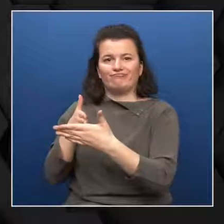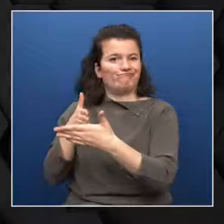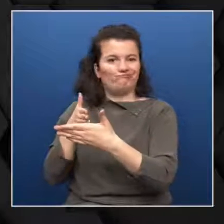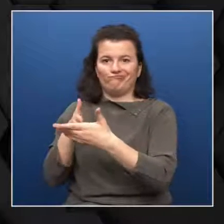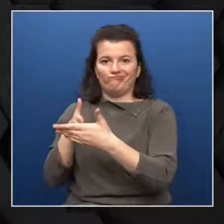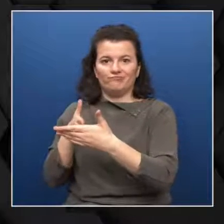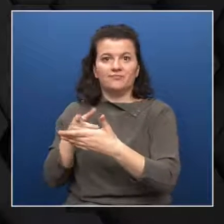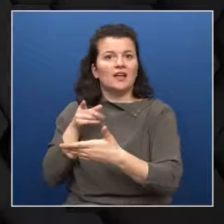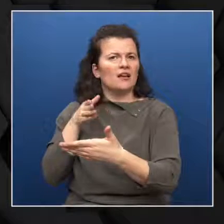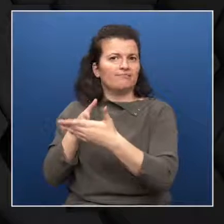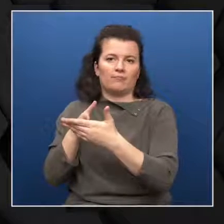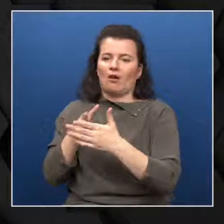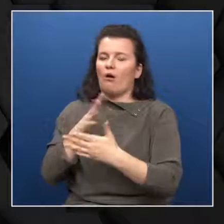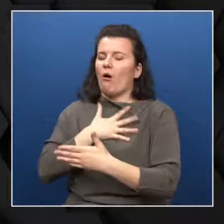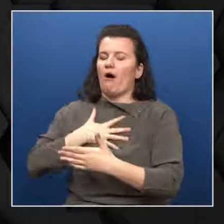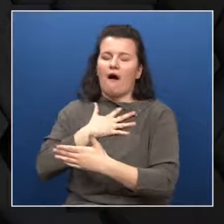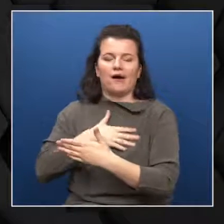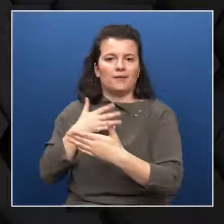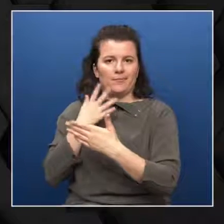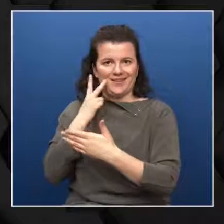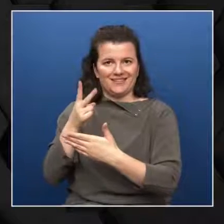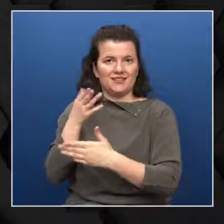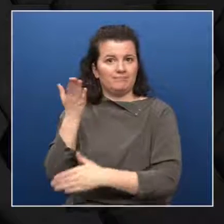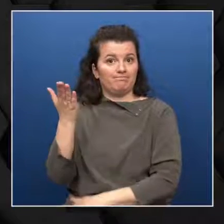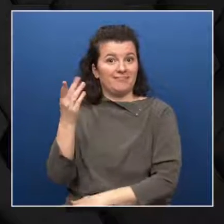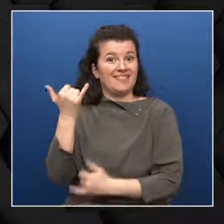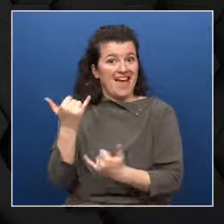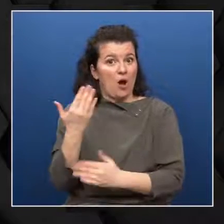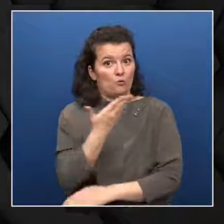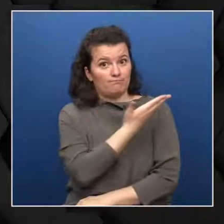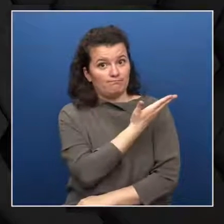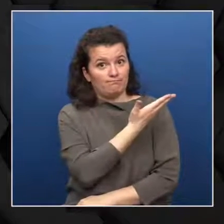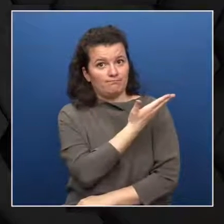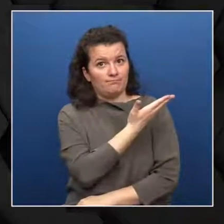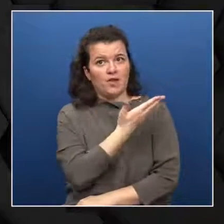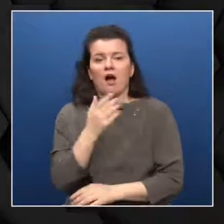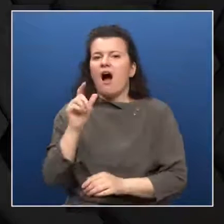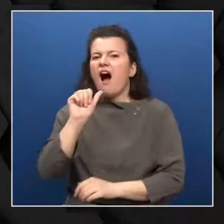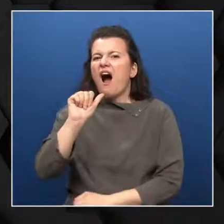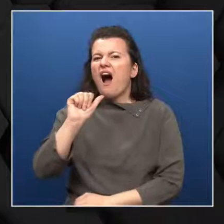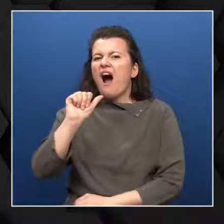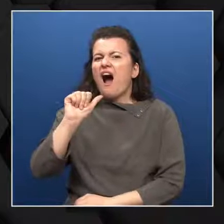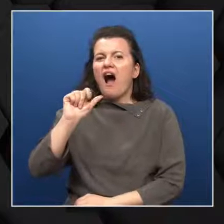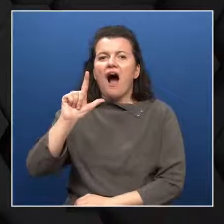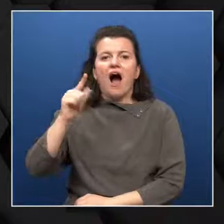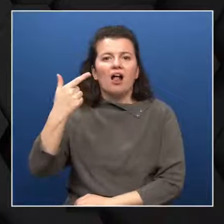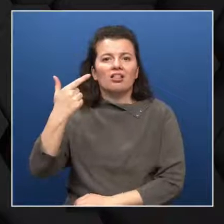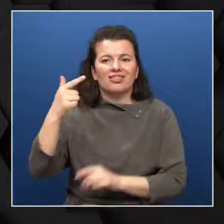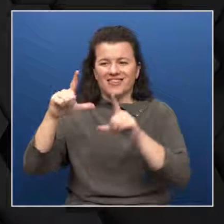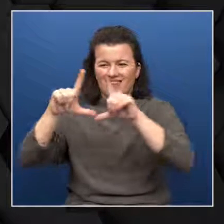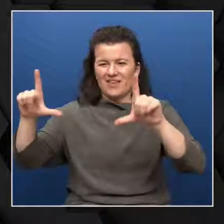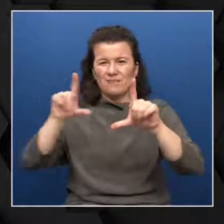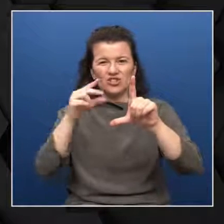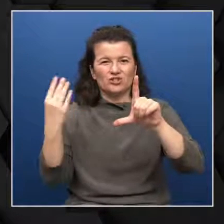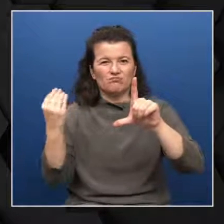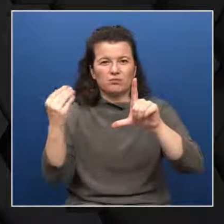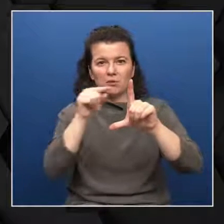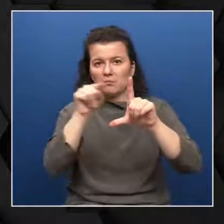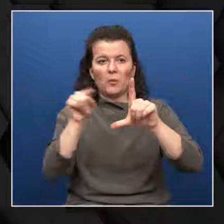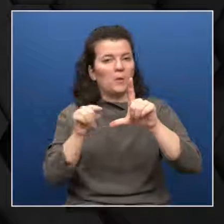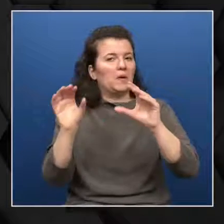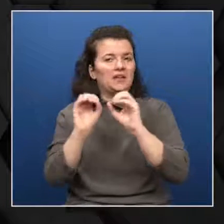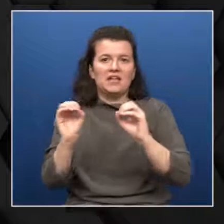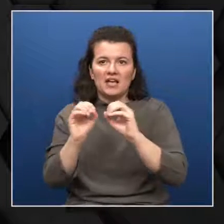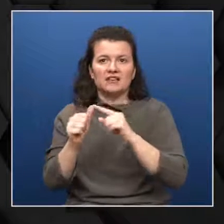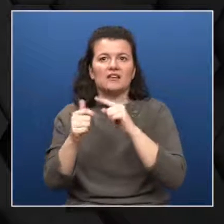done horrible things here. They've done no alt tags for an image. In the tags here, instead of a list item for